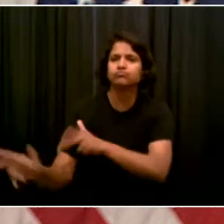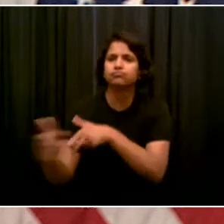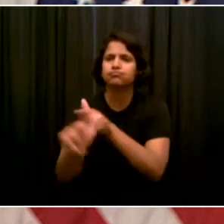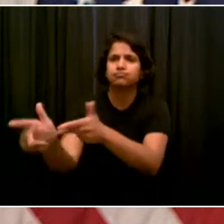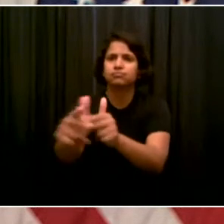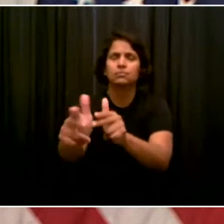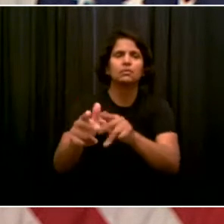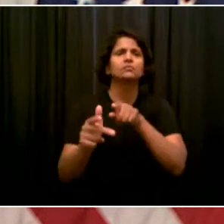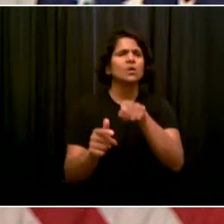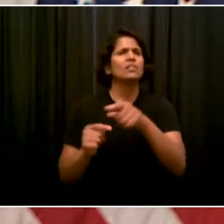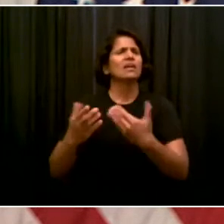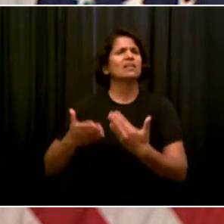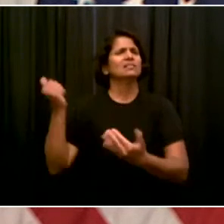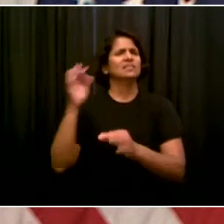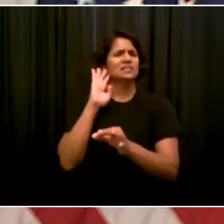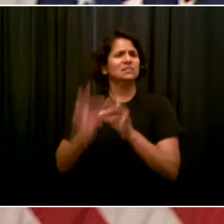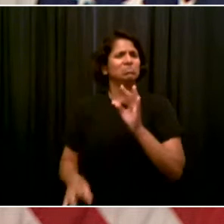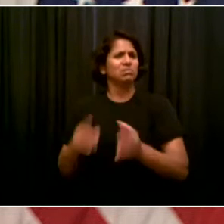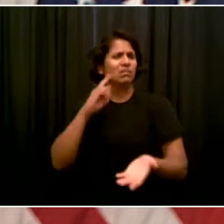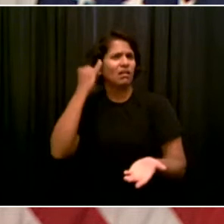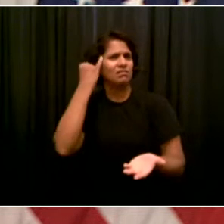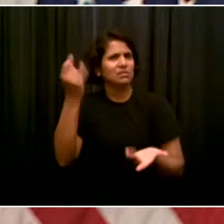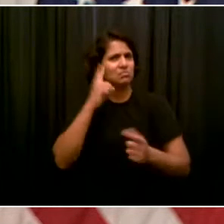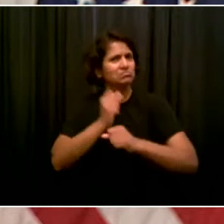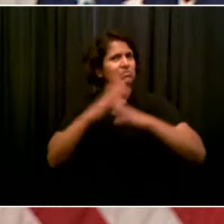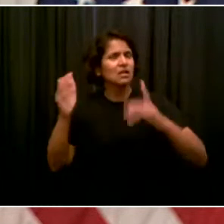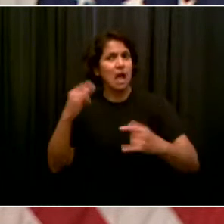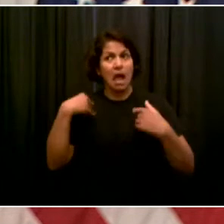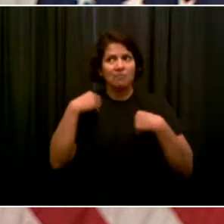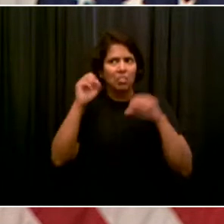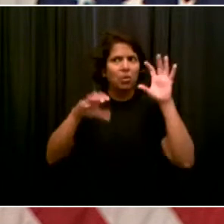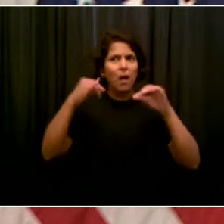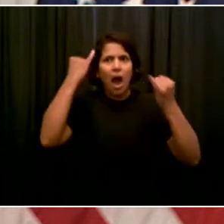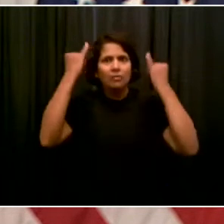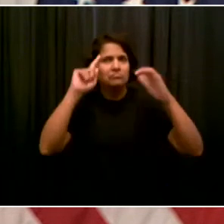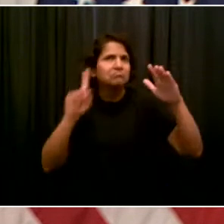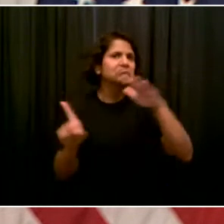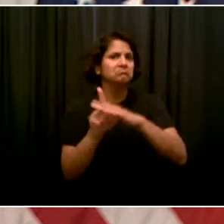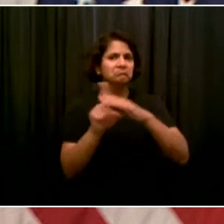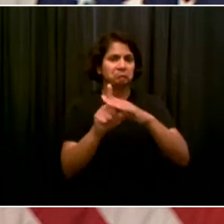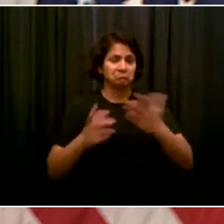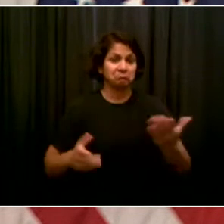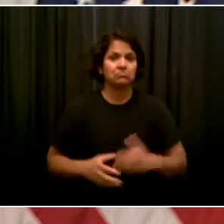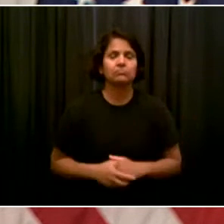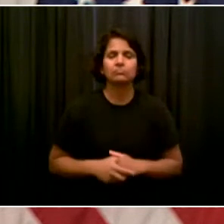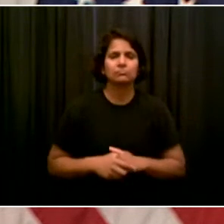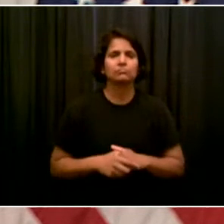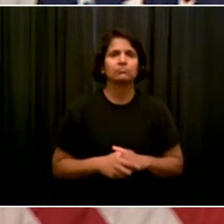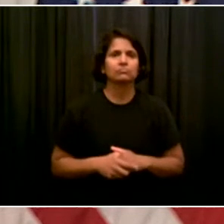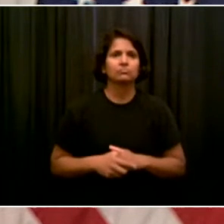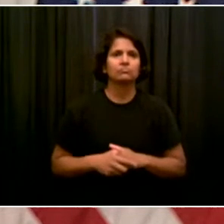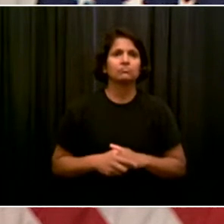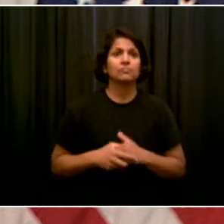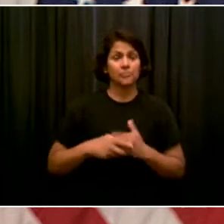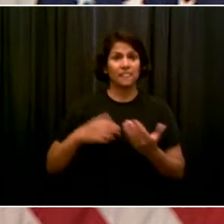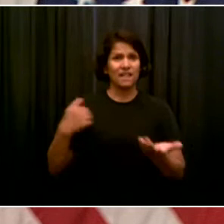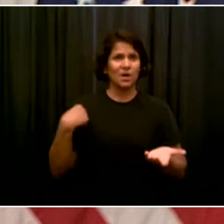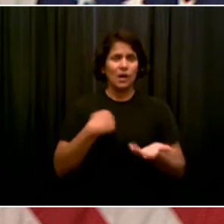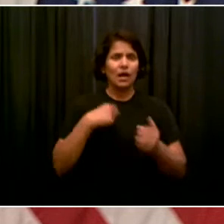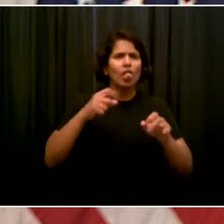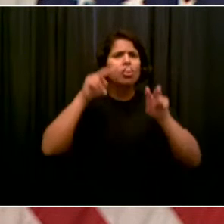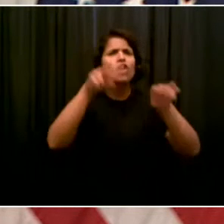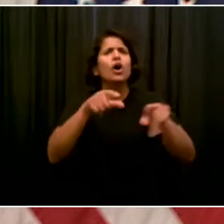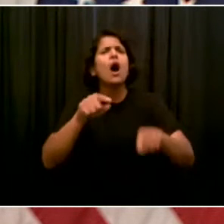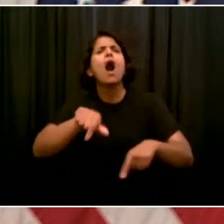other piece of good news, the private sector is already doing this. We don't need to experiment. We don't need little pilot programs to see whether